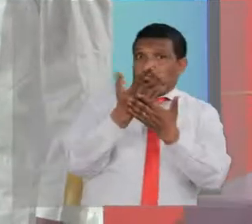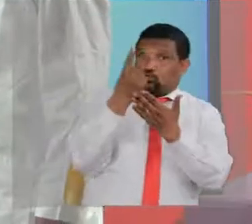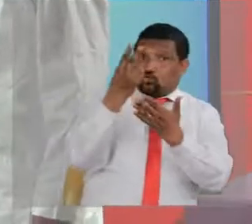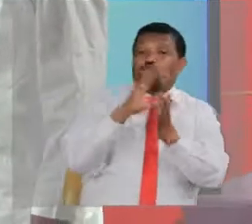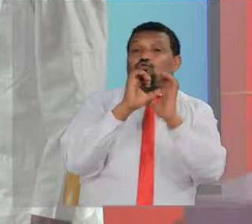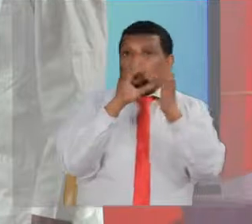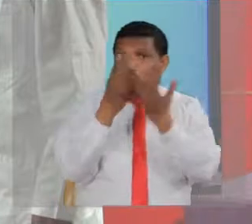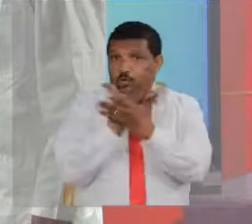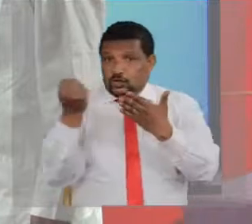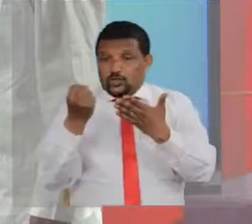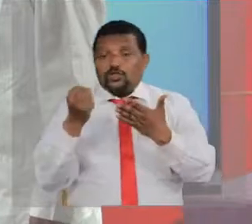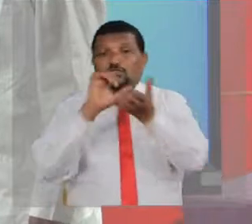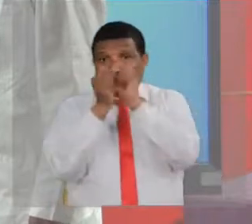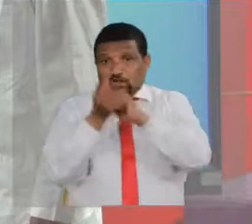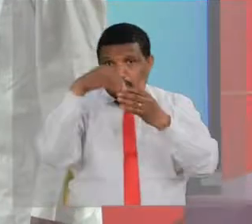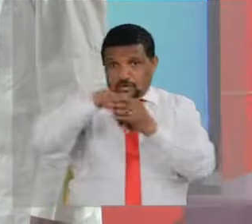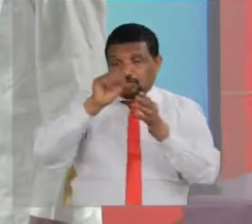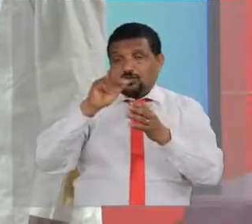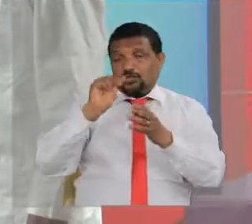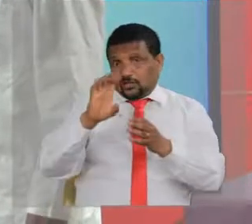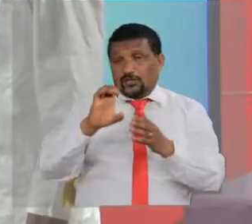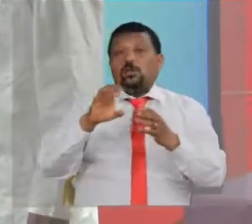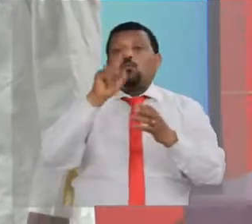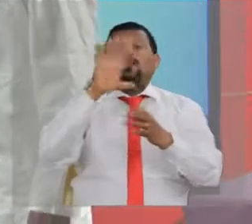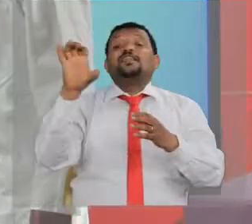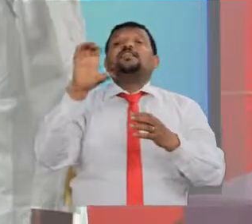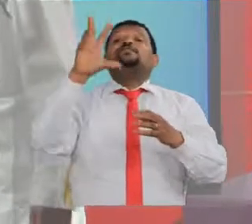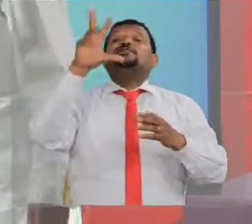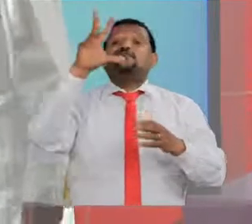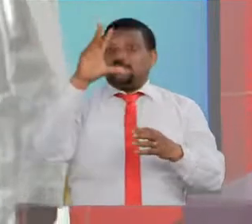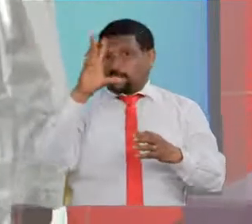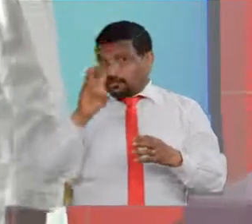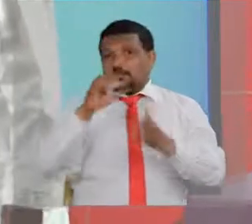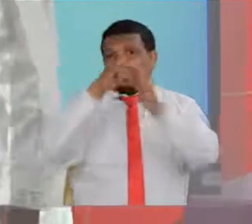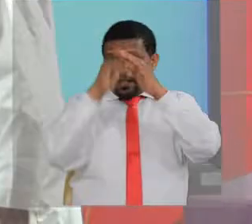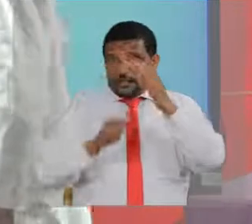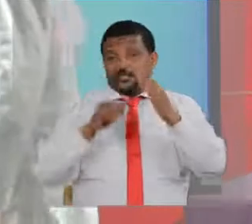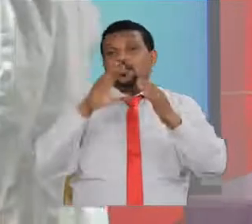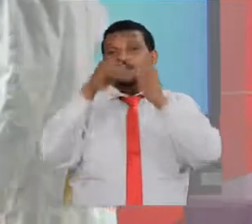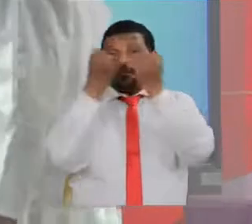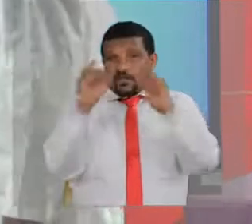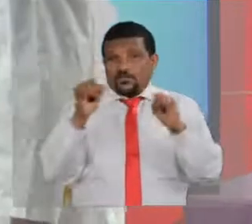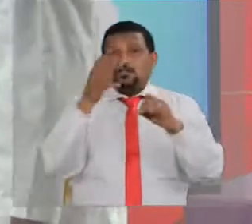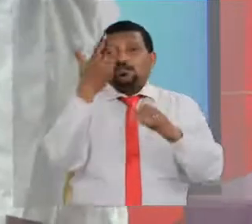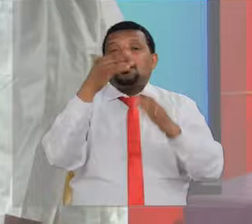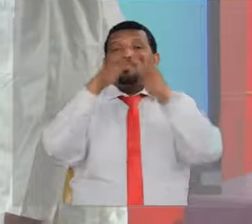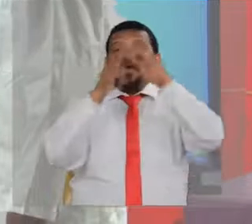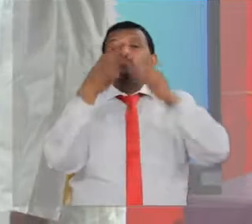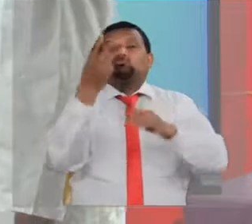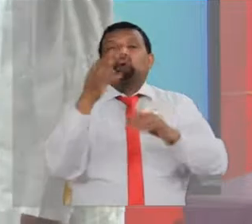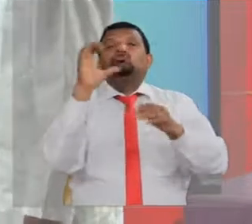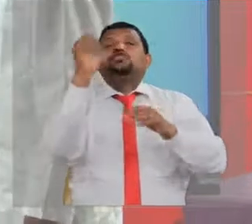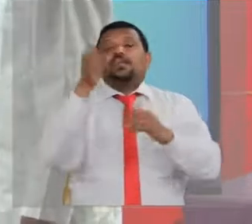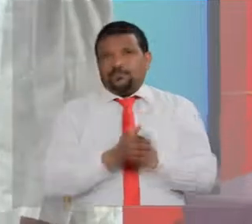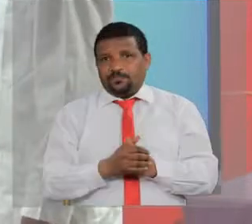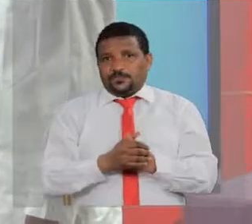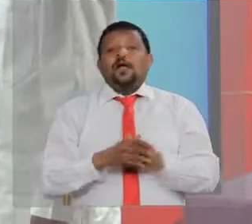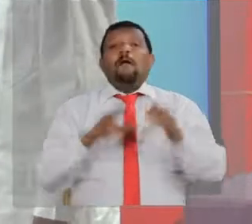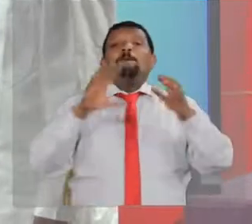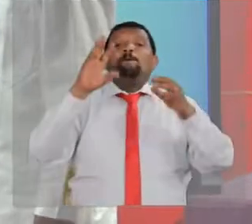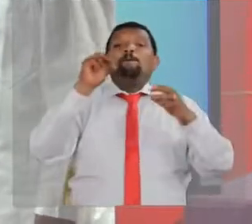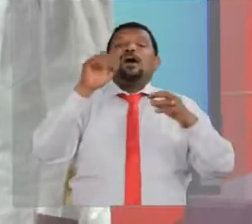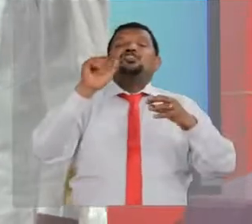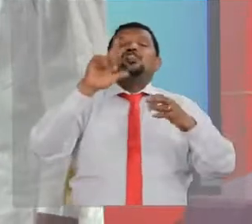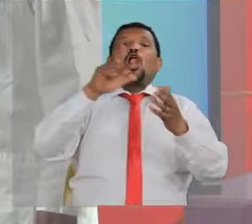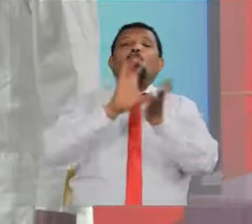in TC, which is 160 minus 150 divided by 3 minus 2, which is 10. And the marginal cost